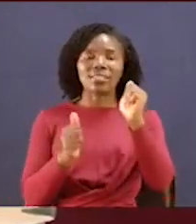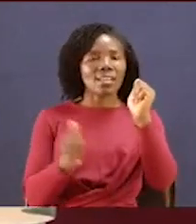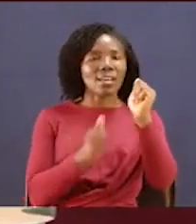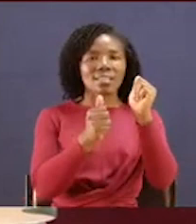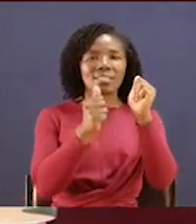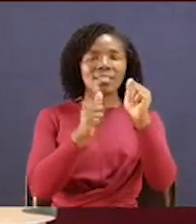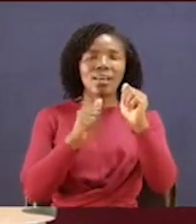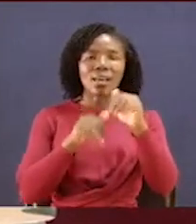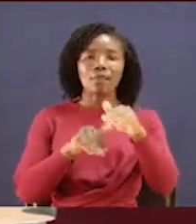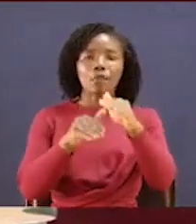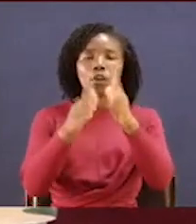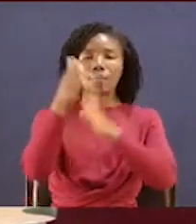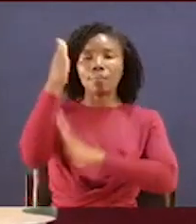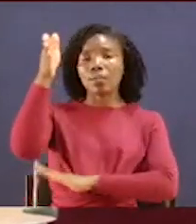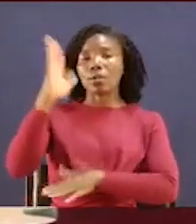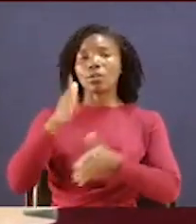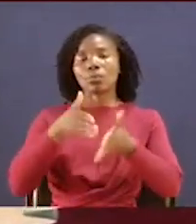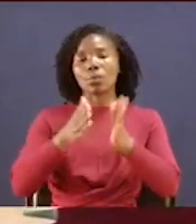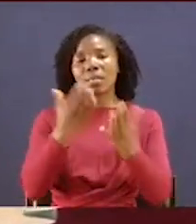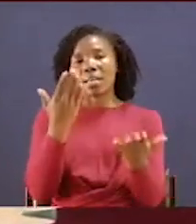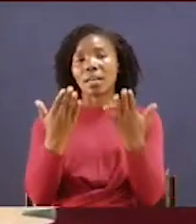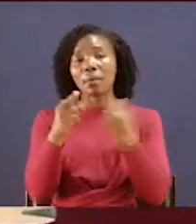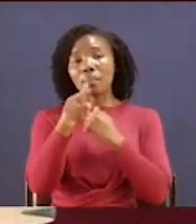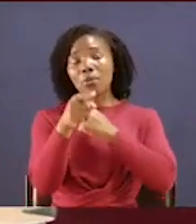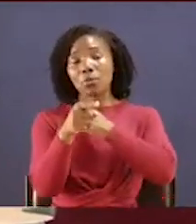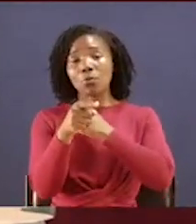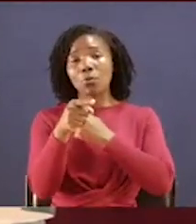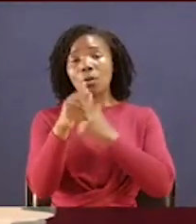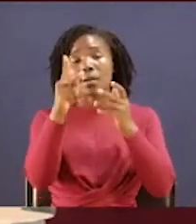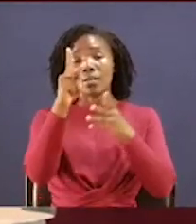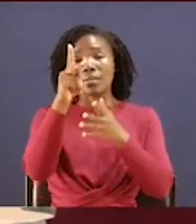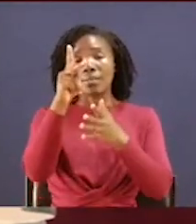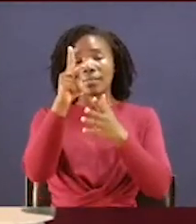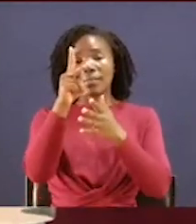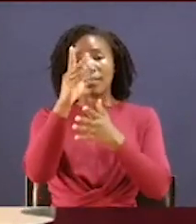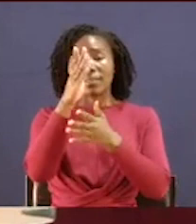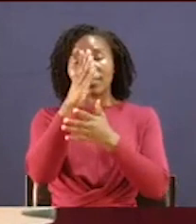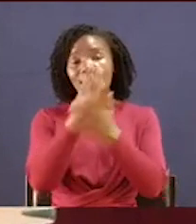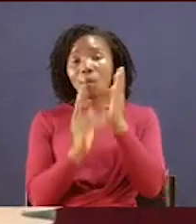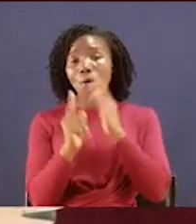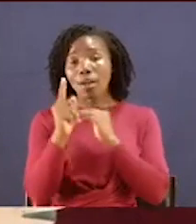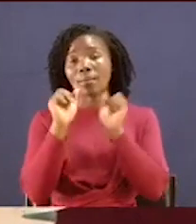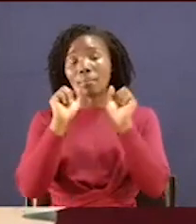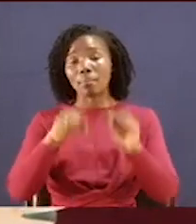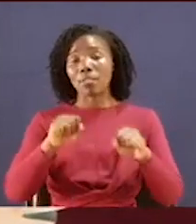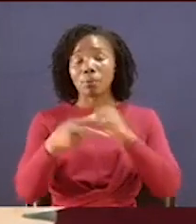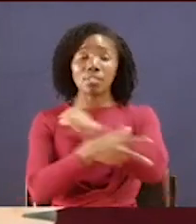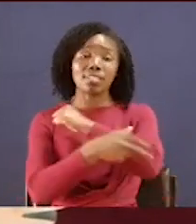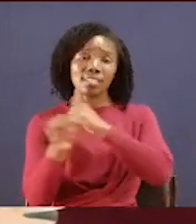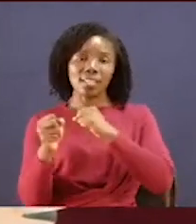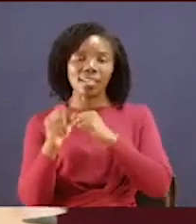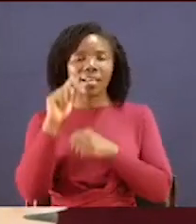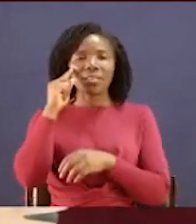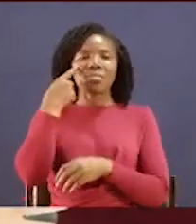things everywhere, like me being conned by that guy in Masabe to get a plot of land, you know, and you make it your